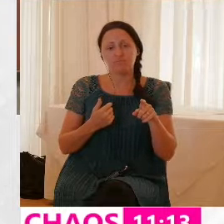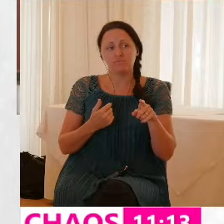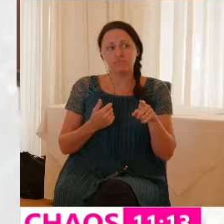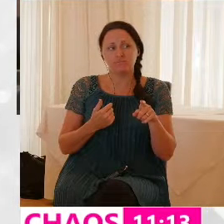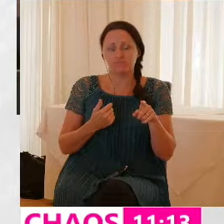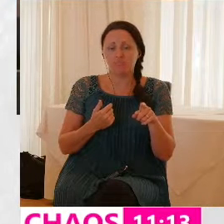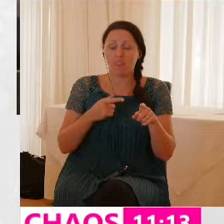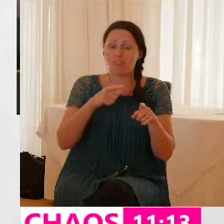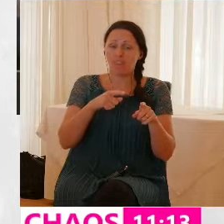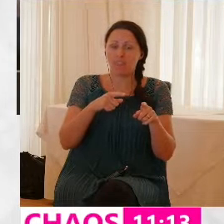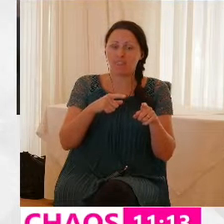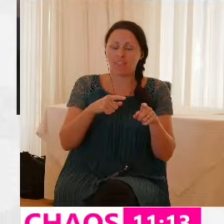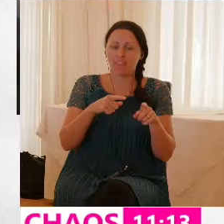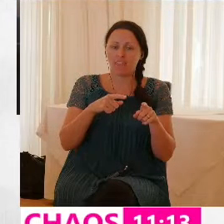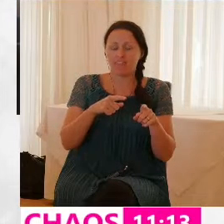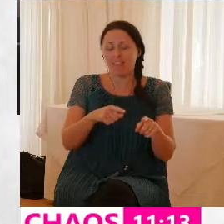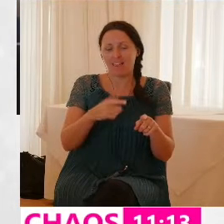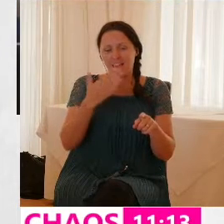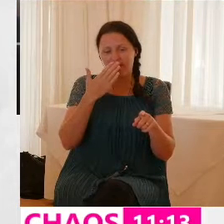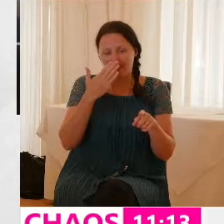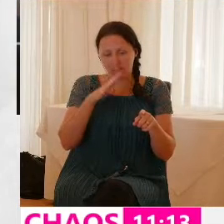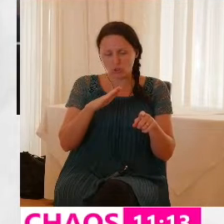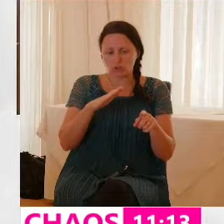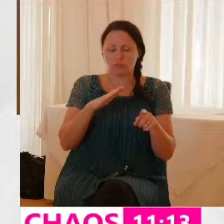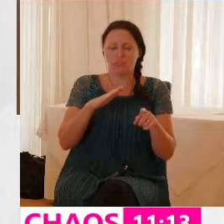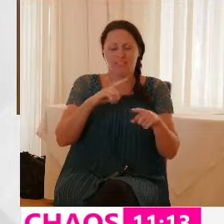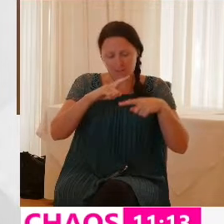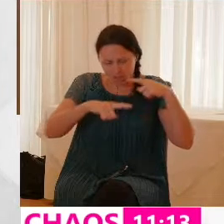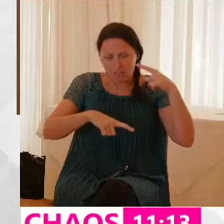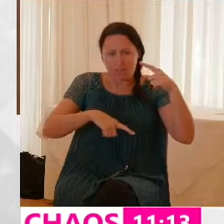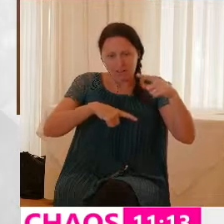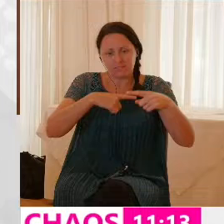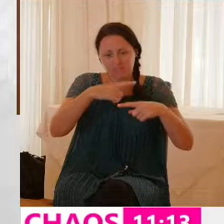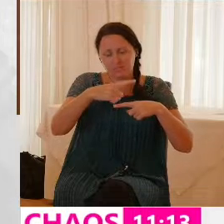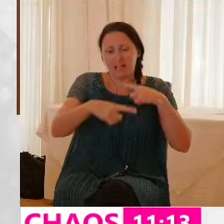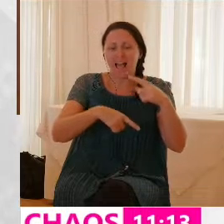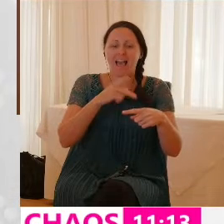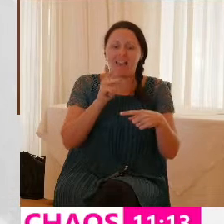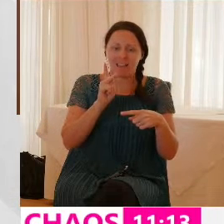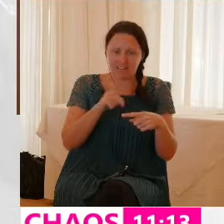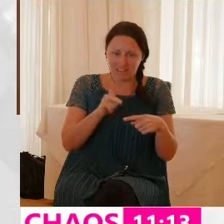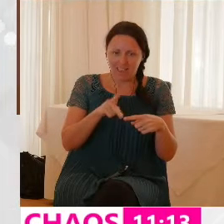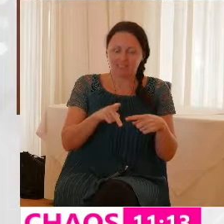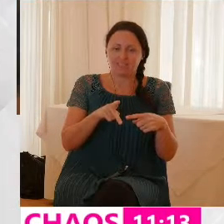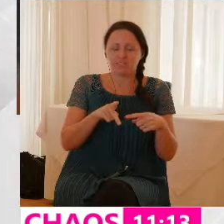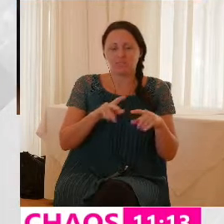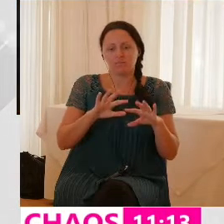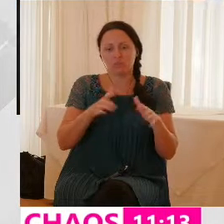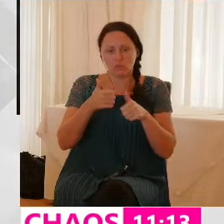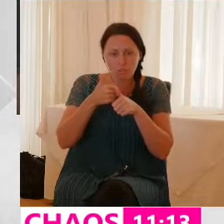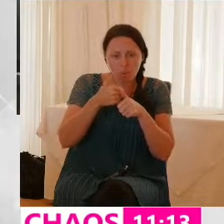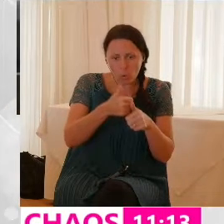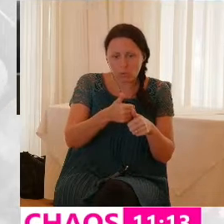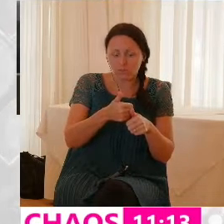that attitude is not challenged. And I was saying that, okay, what that leads to? That leads to, level of support by SMEs